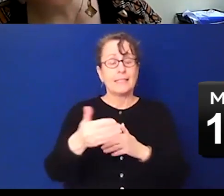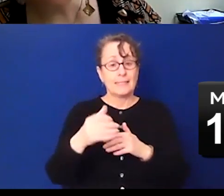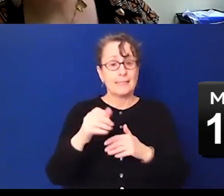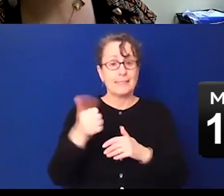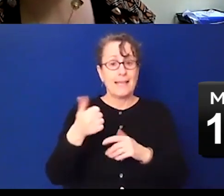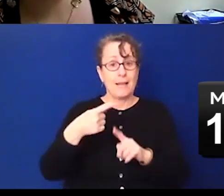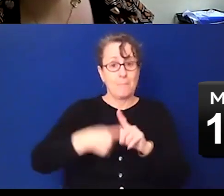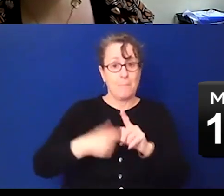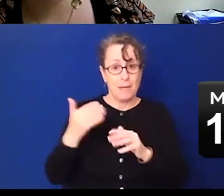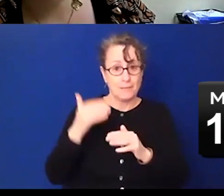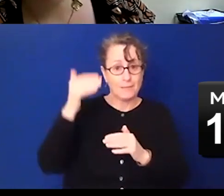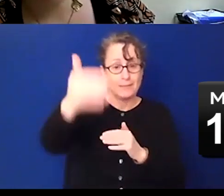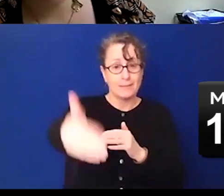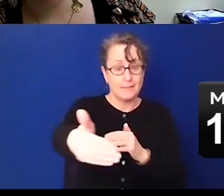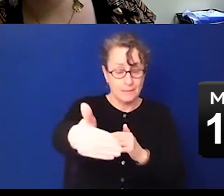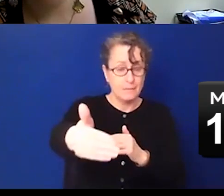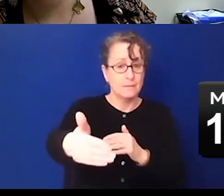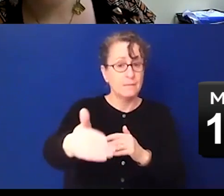And not implemented at all now?